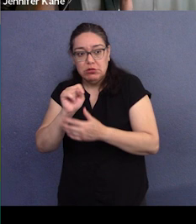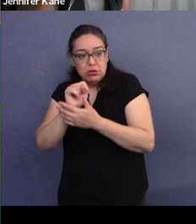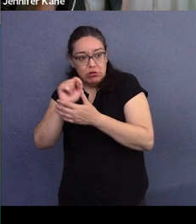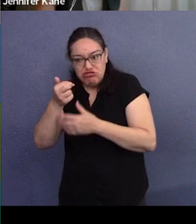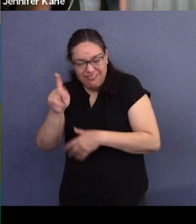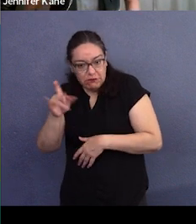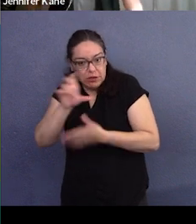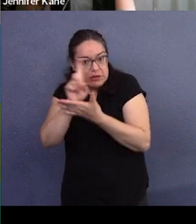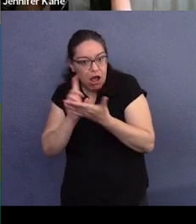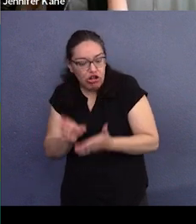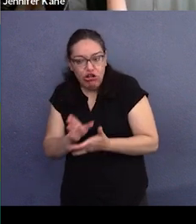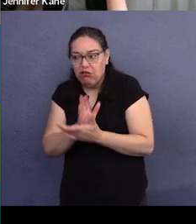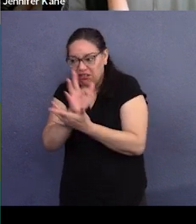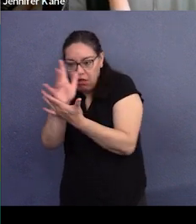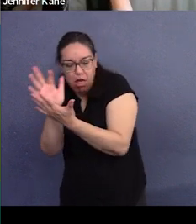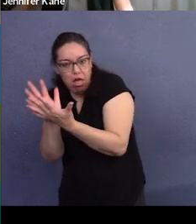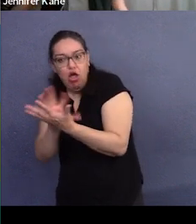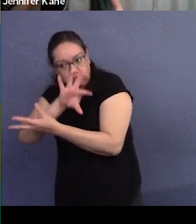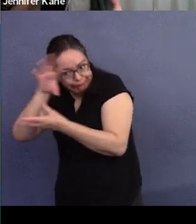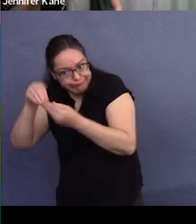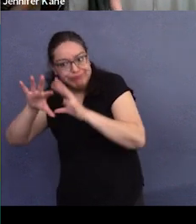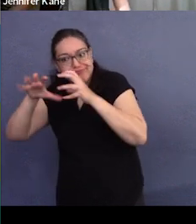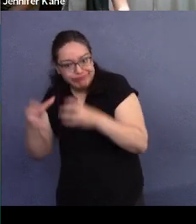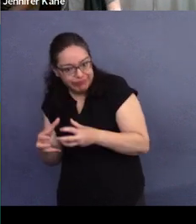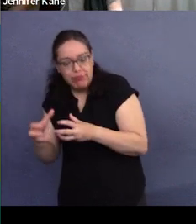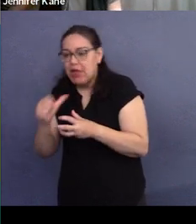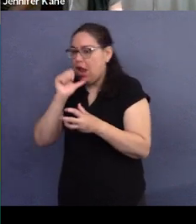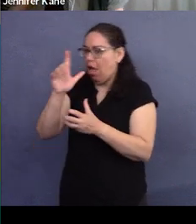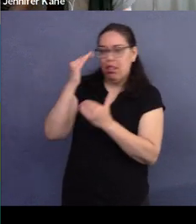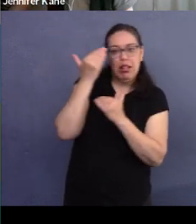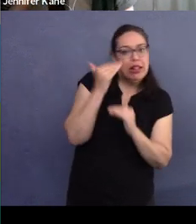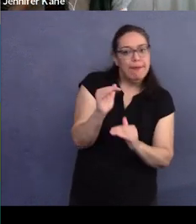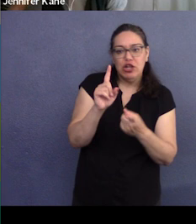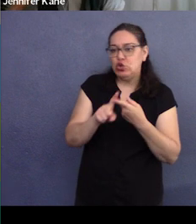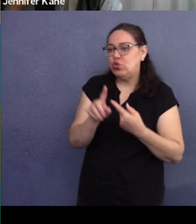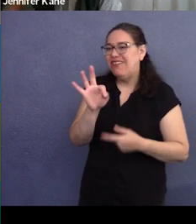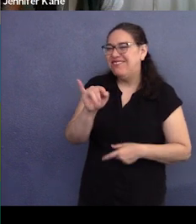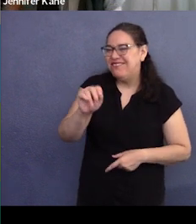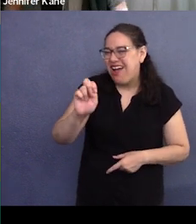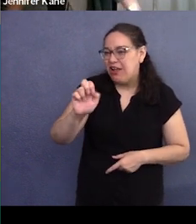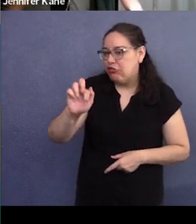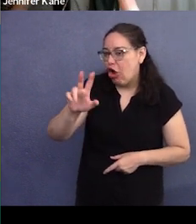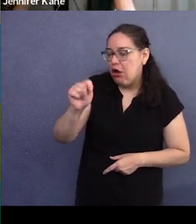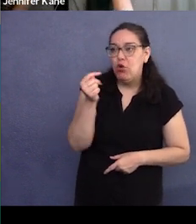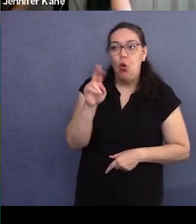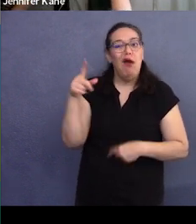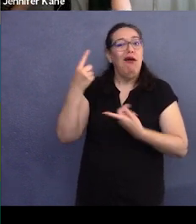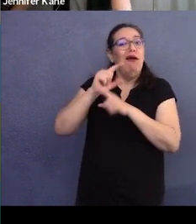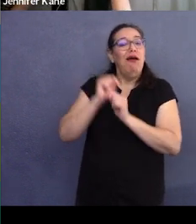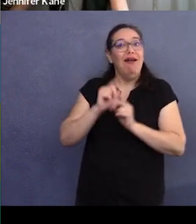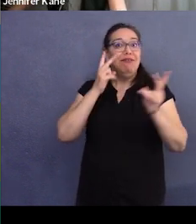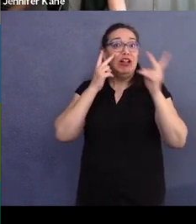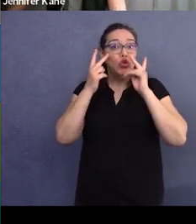not limited to fine artists or sort of the traditional visual and performing artists, but